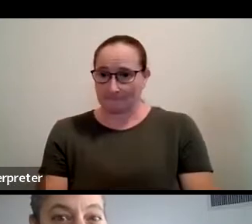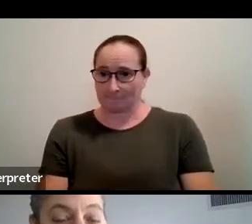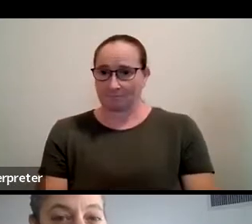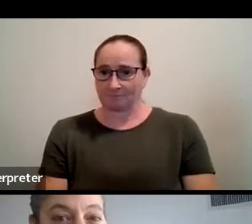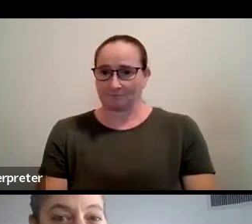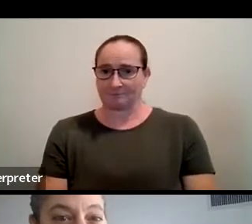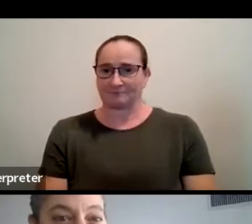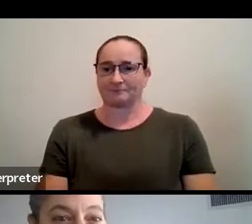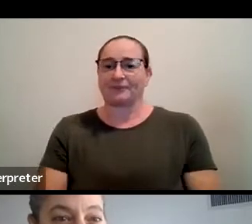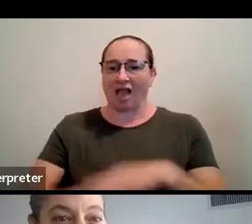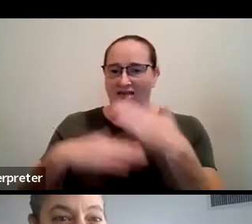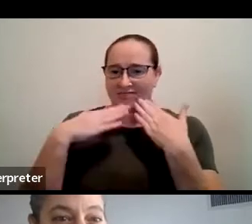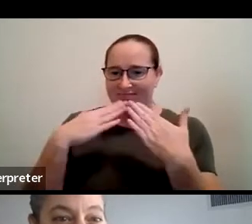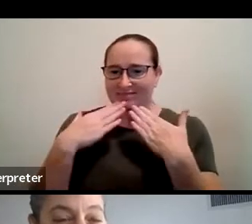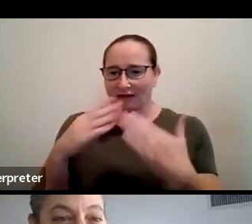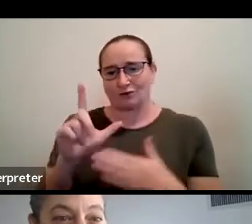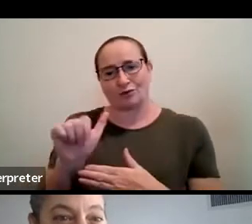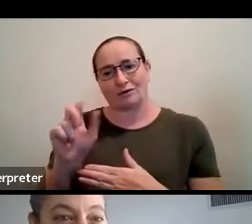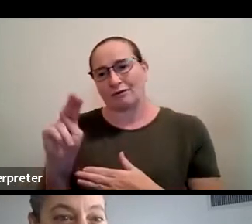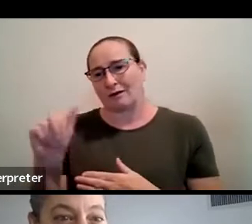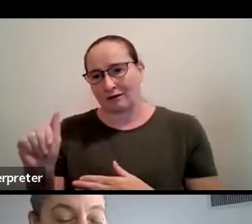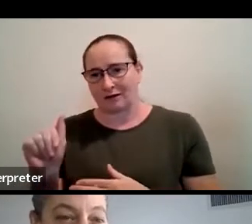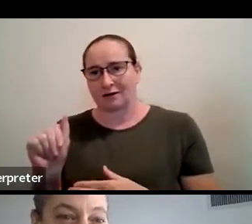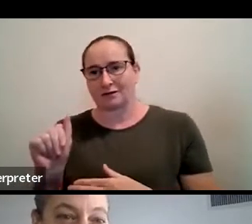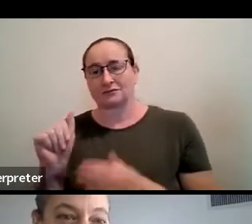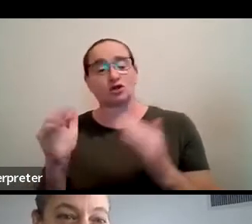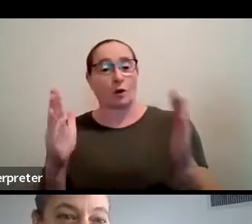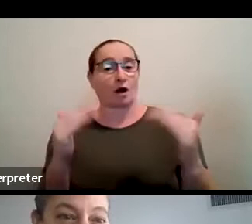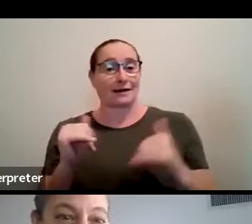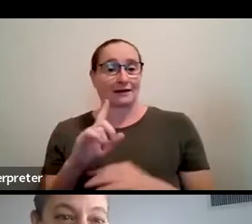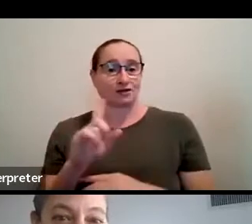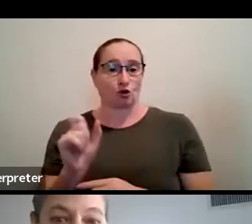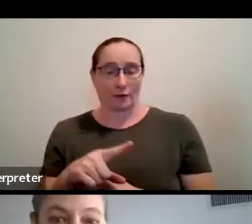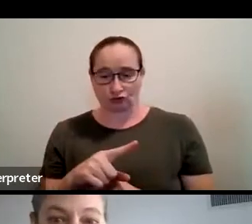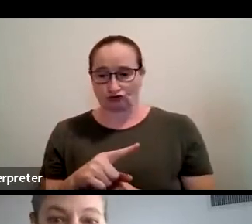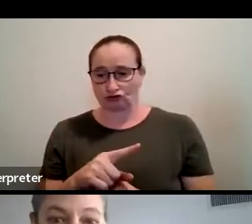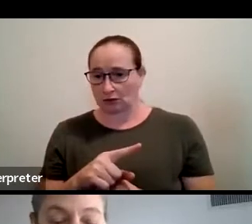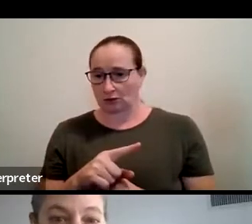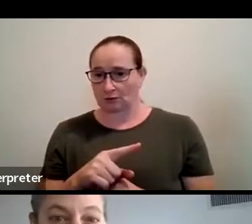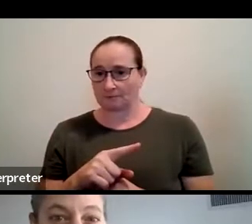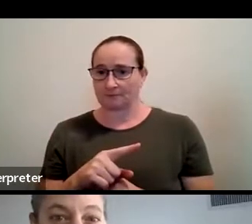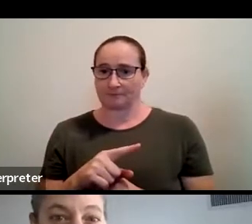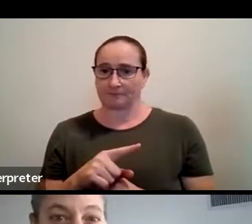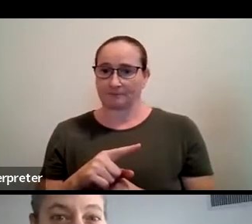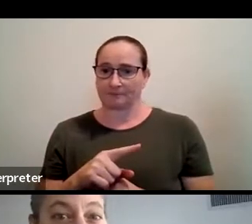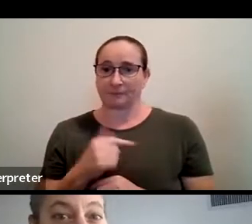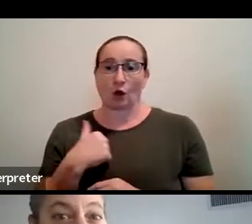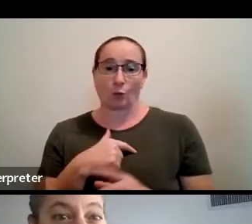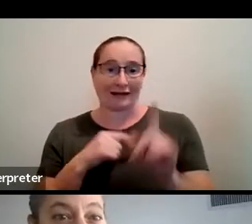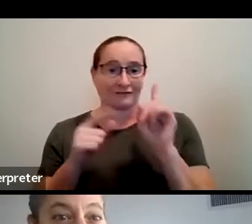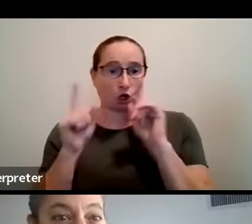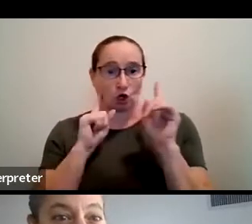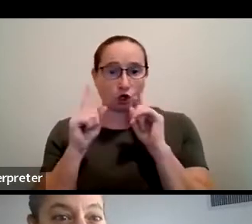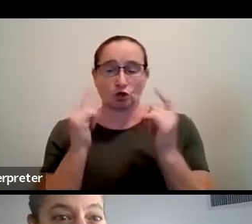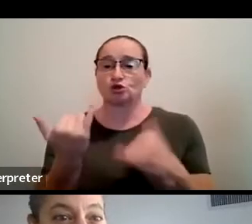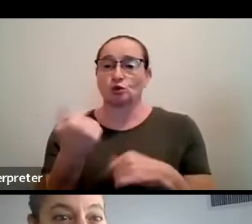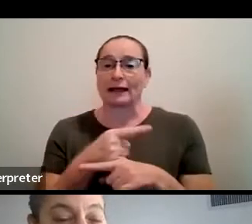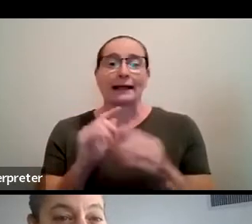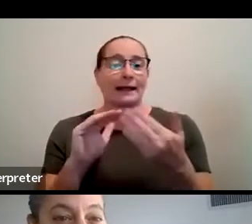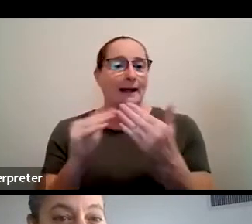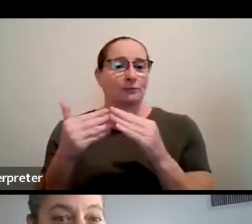Thanks so much, Lana. Okay, so our next question is that we've heard today that